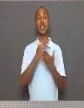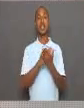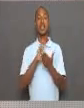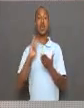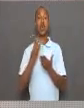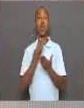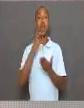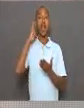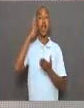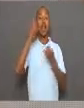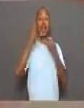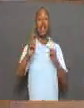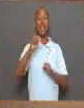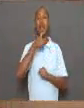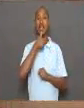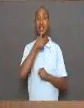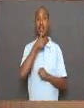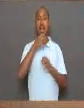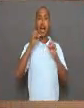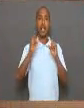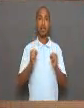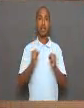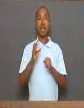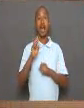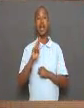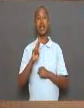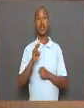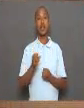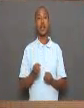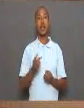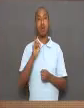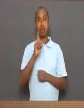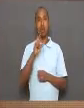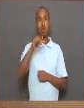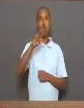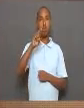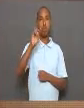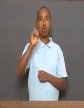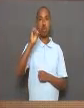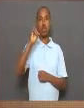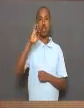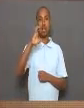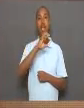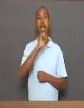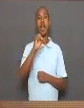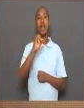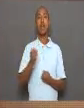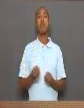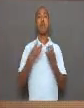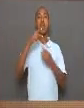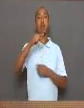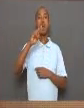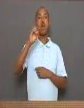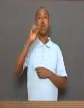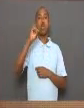we will classify acids as being either monoprotic or polyprotic based on